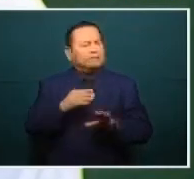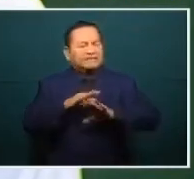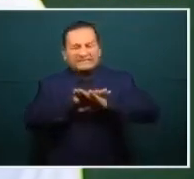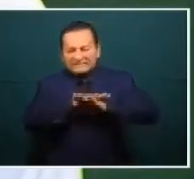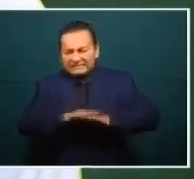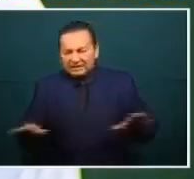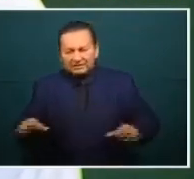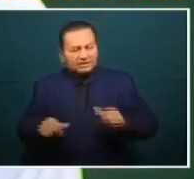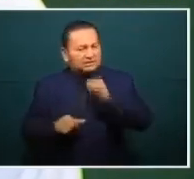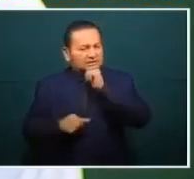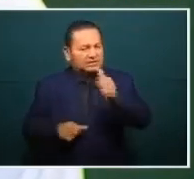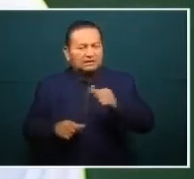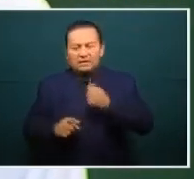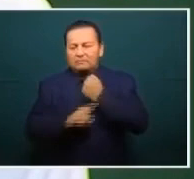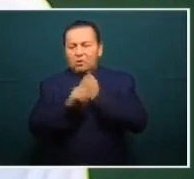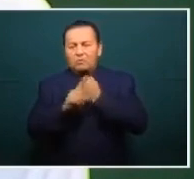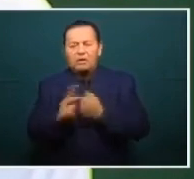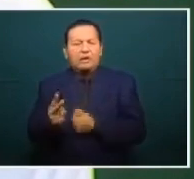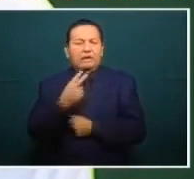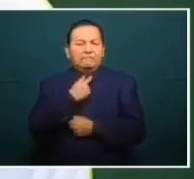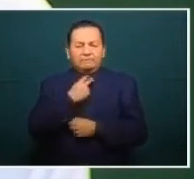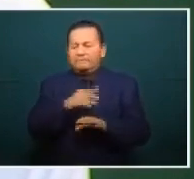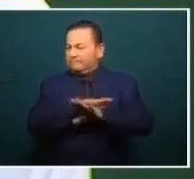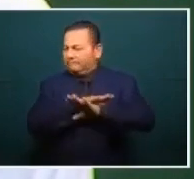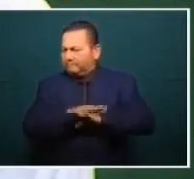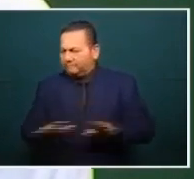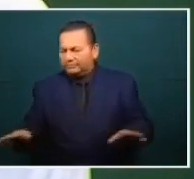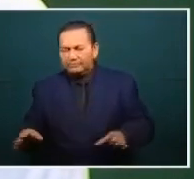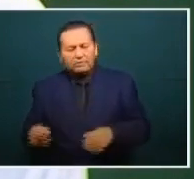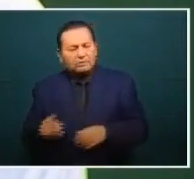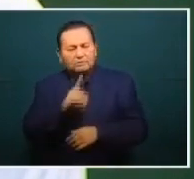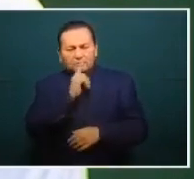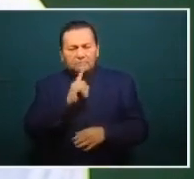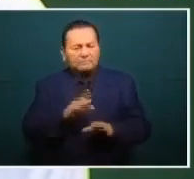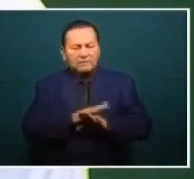It would not produce a crisis of any type.